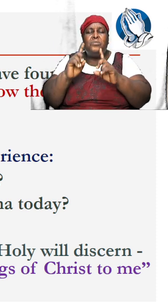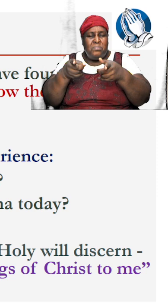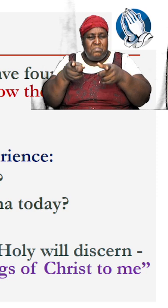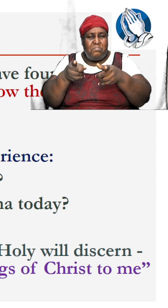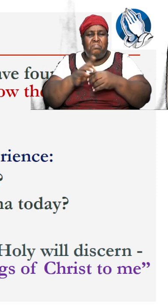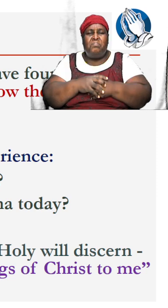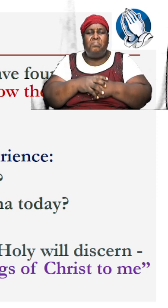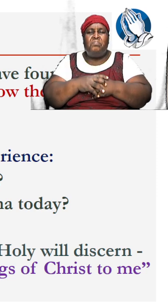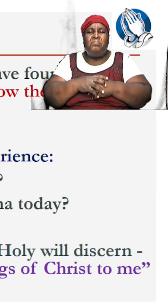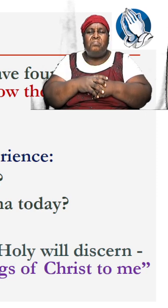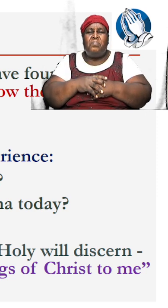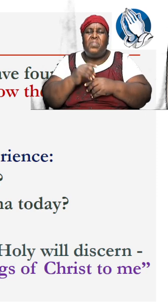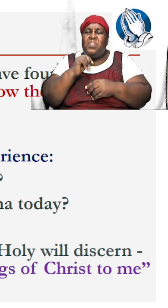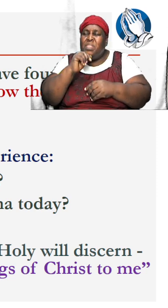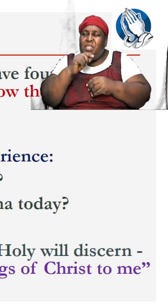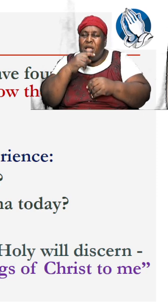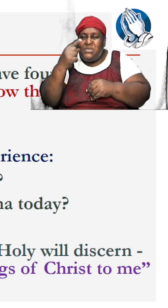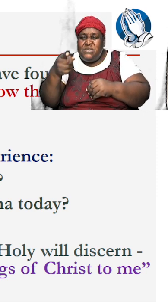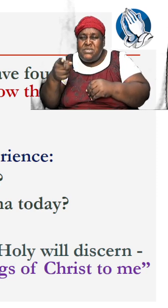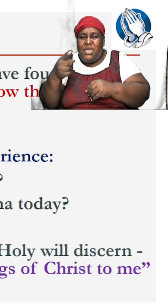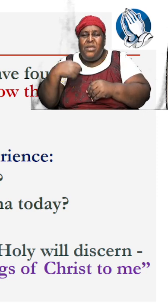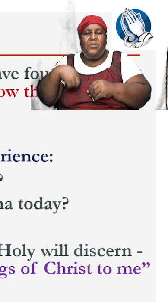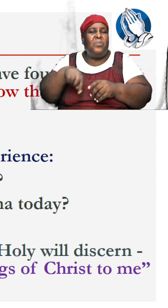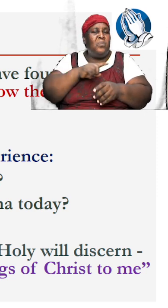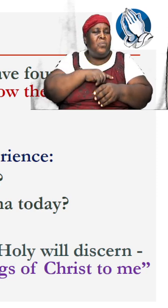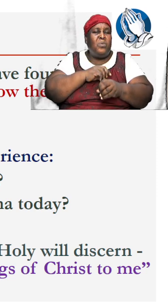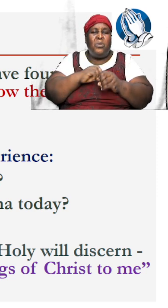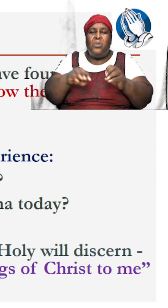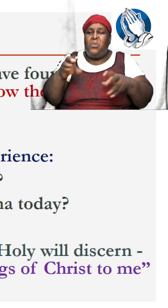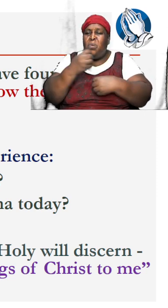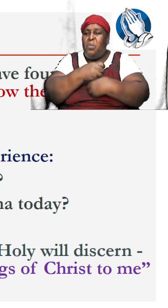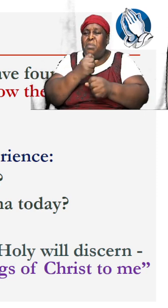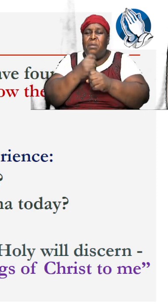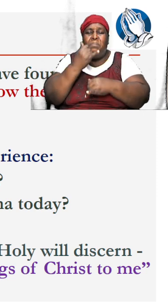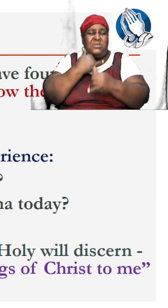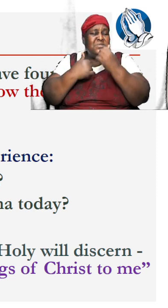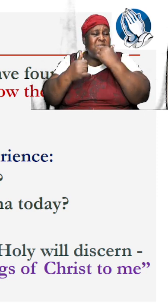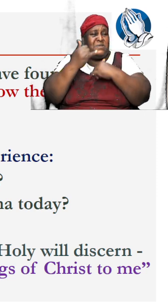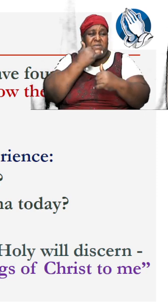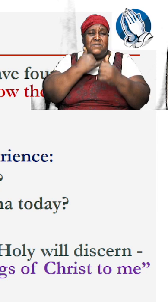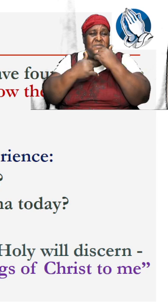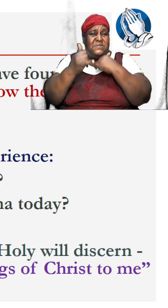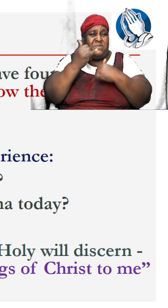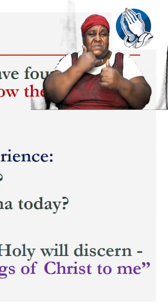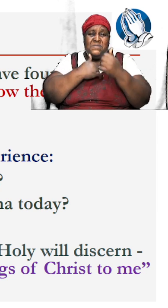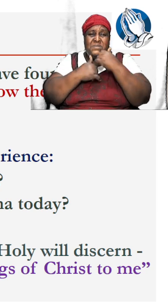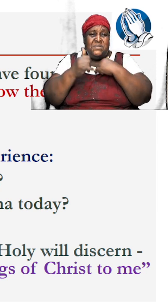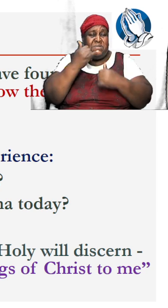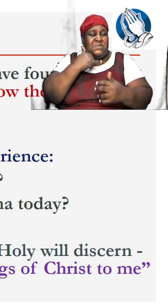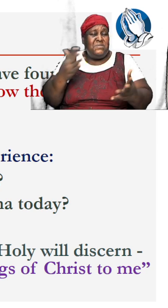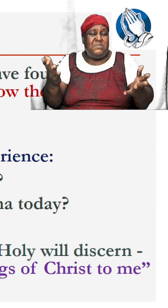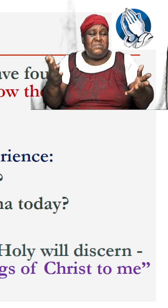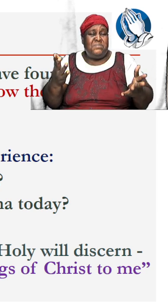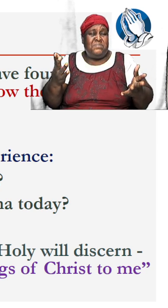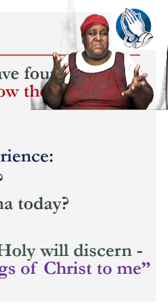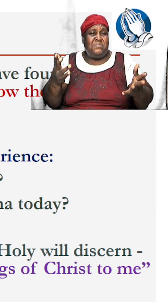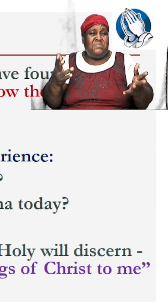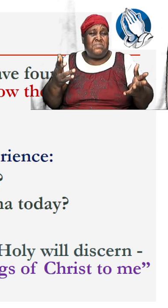And I'm not saying that we don't make mistakes and errors along the way. But